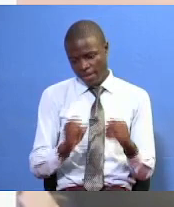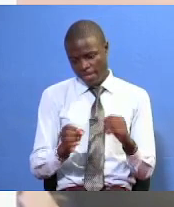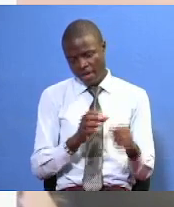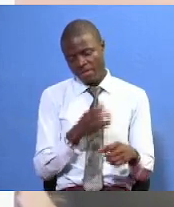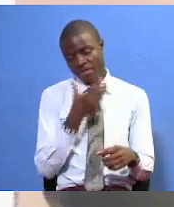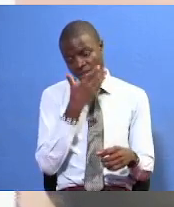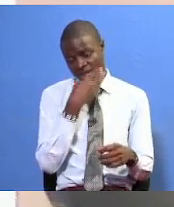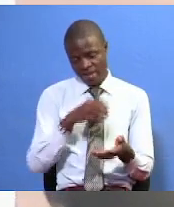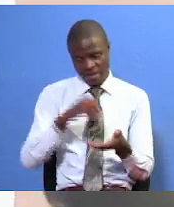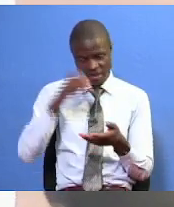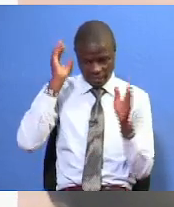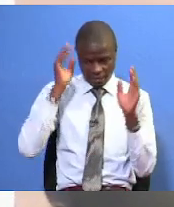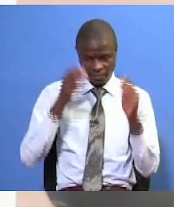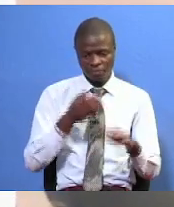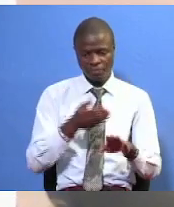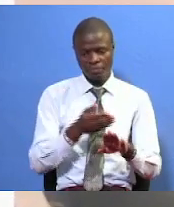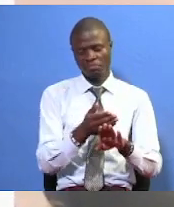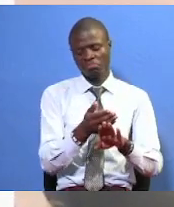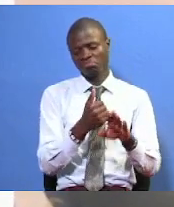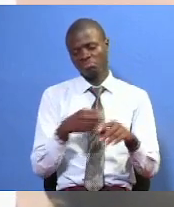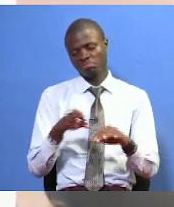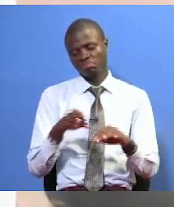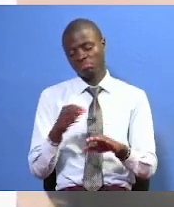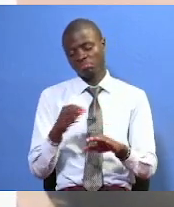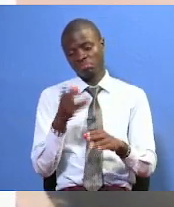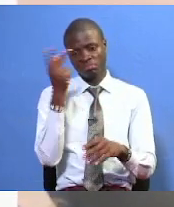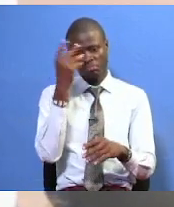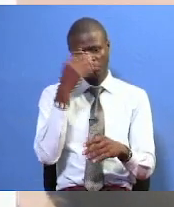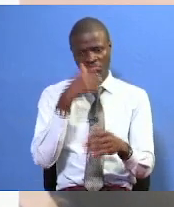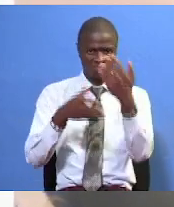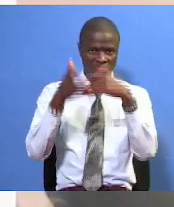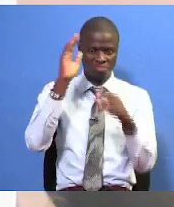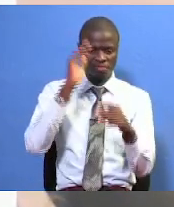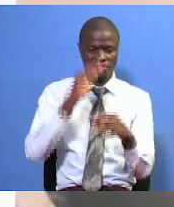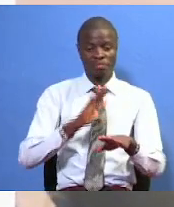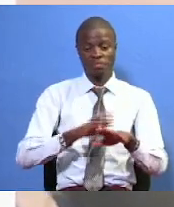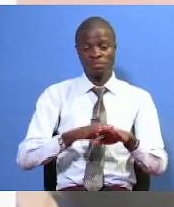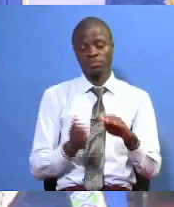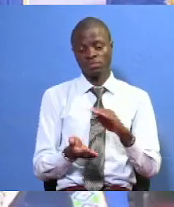University, distinguished guests, ladies and gentlemen, good morning.